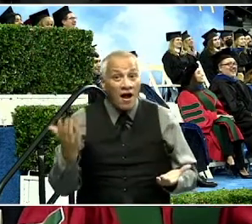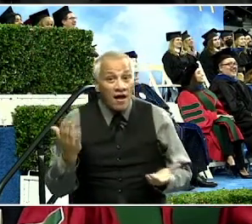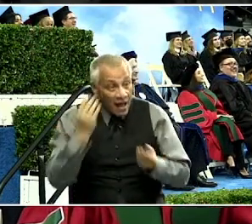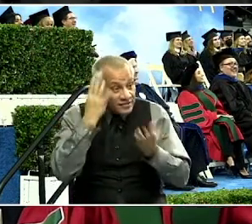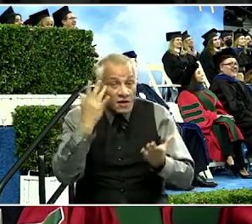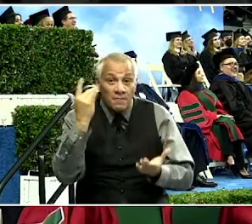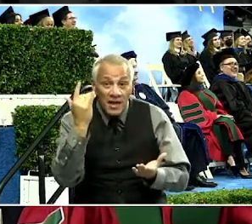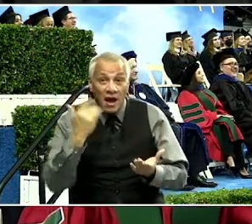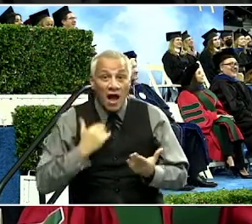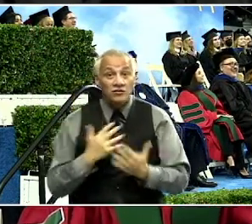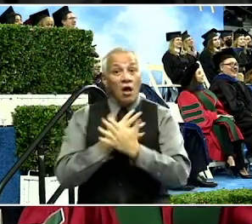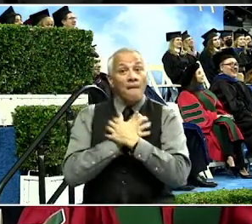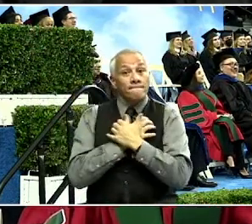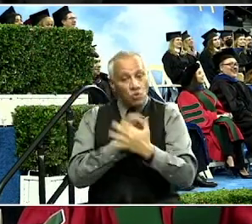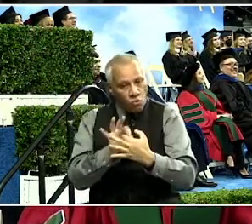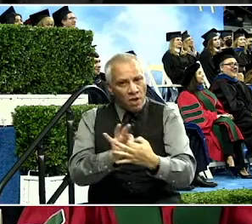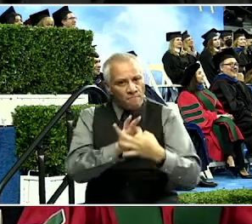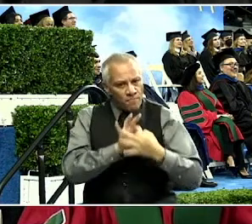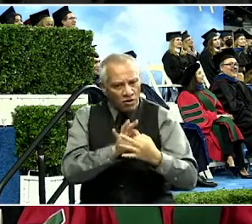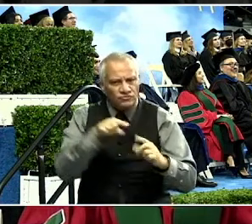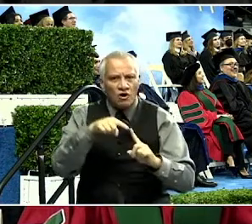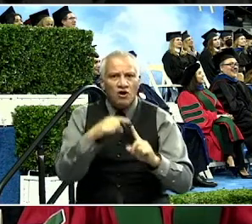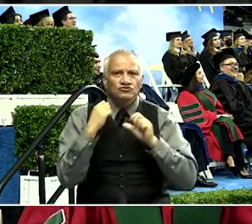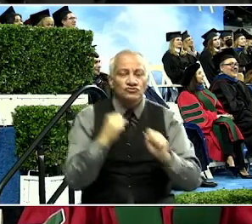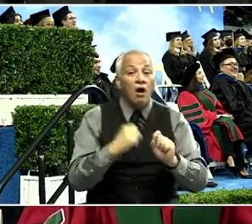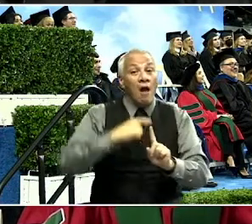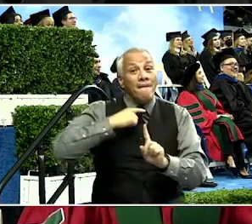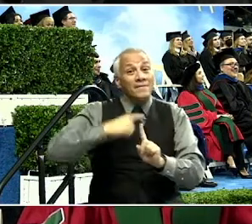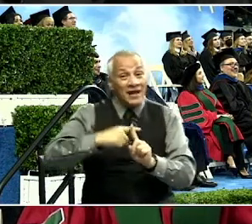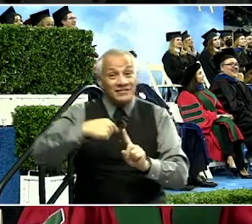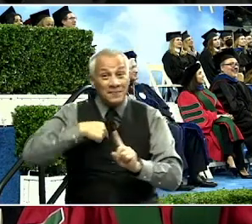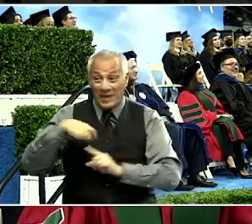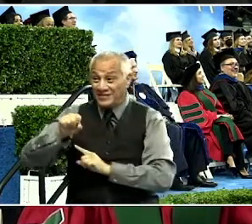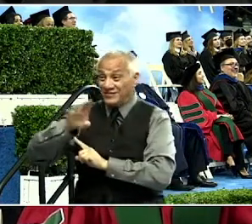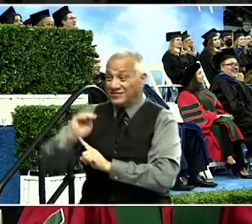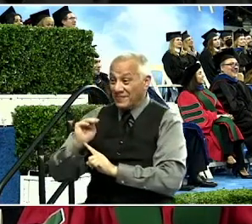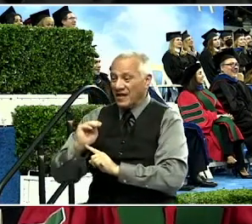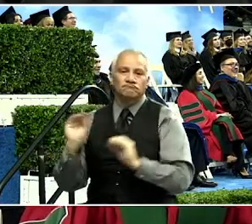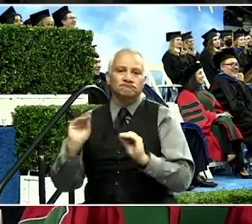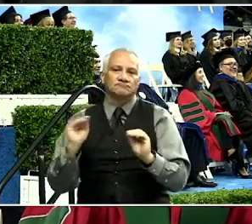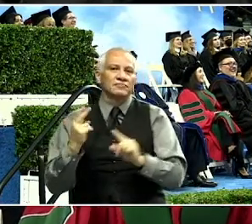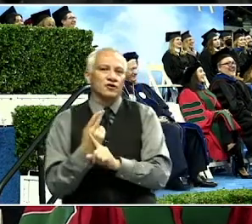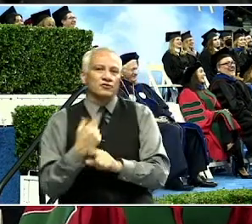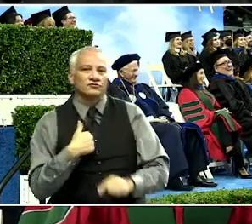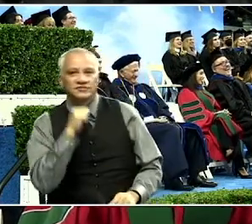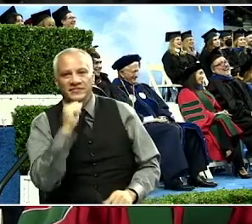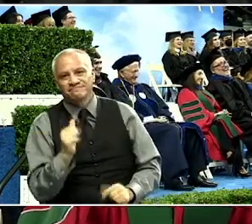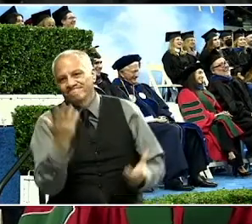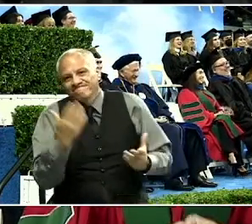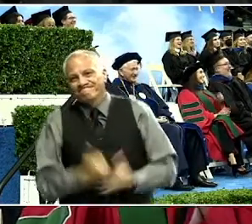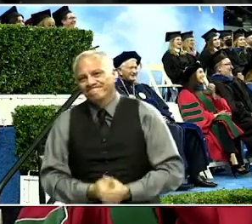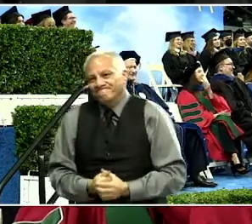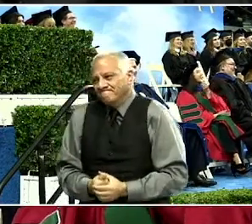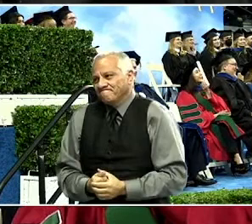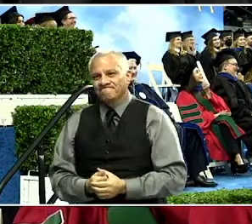I say this because Bruin bonds are strong, and also because I am not on social media.